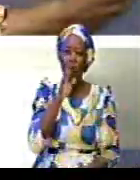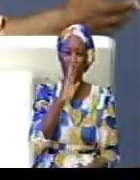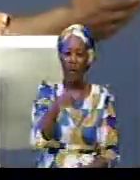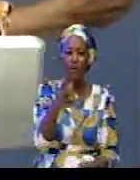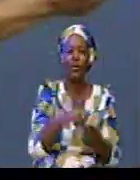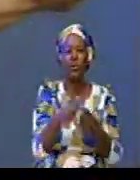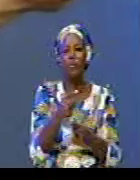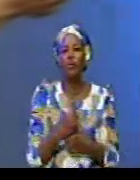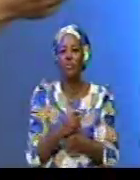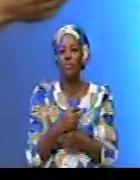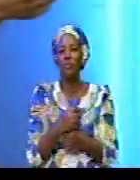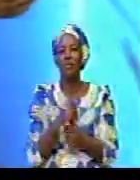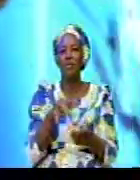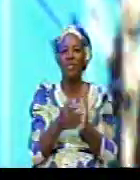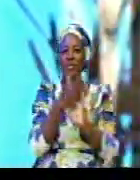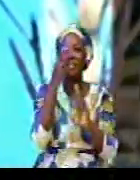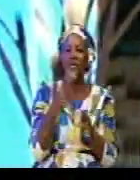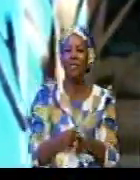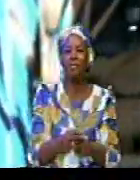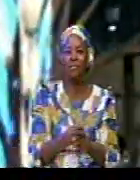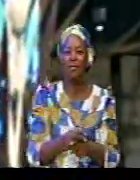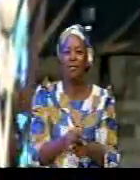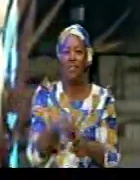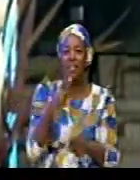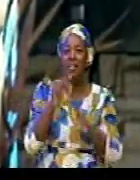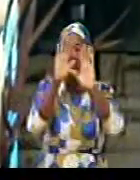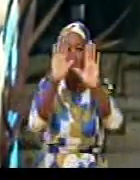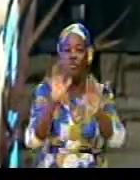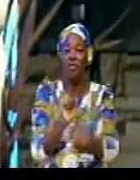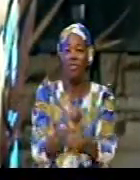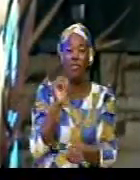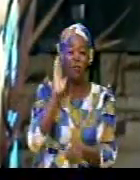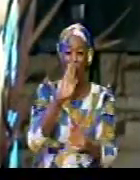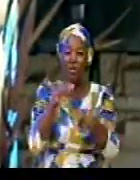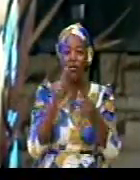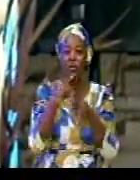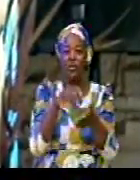then stretch up your hand, the water will be given to you.